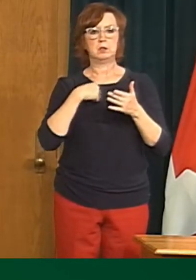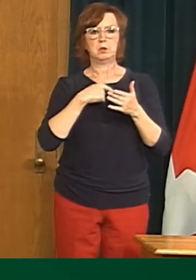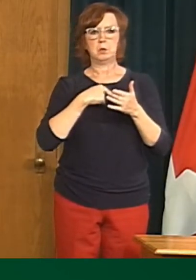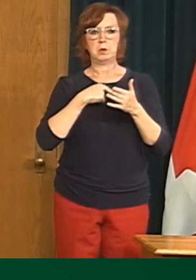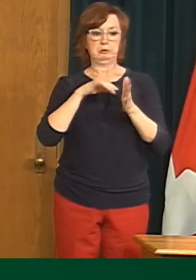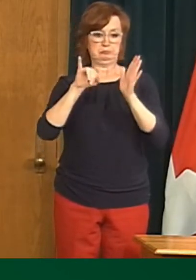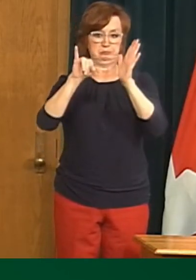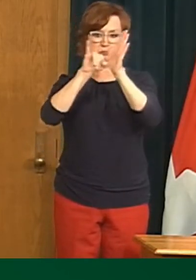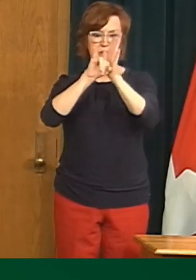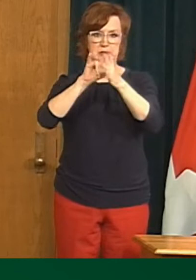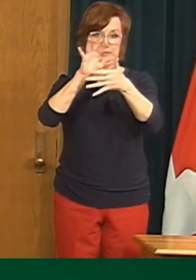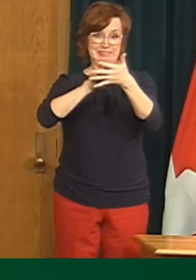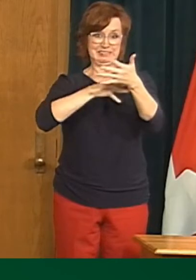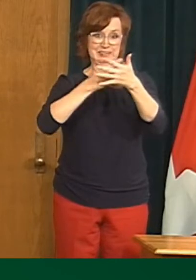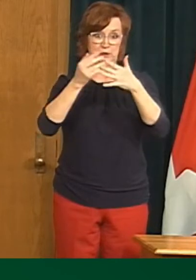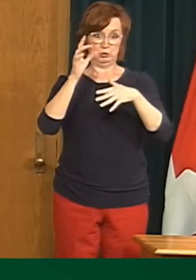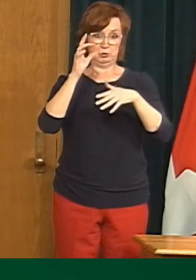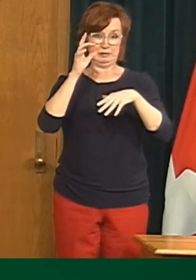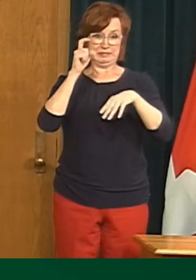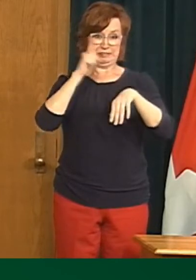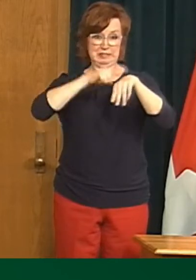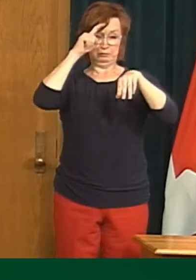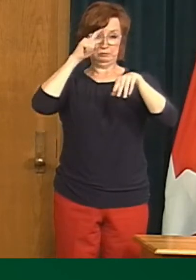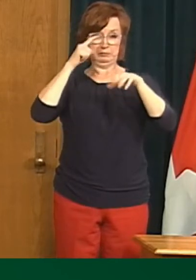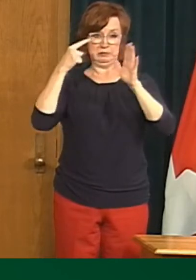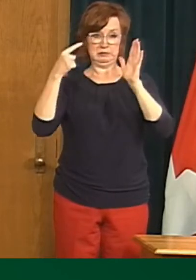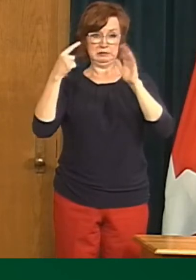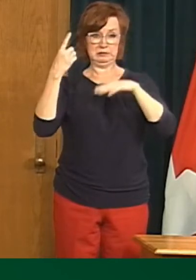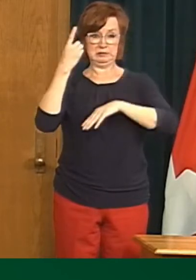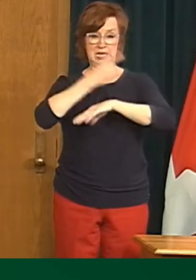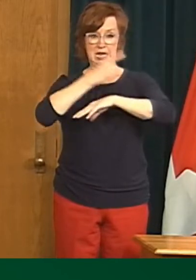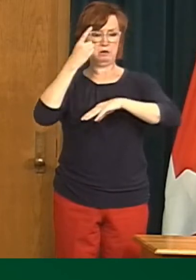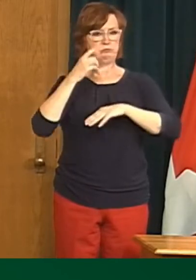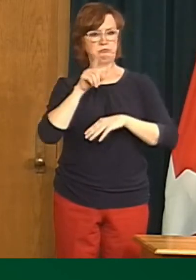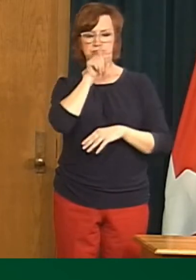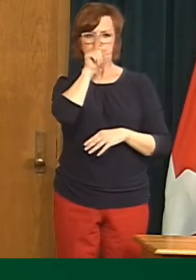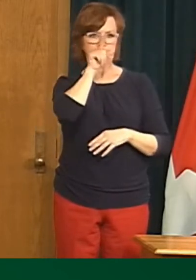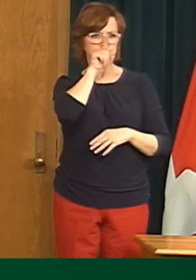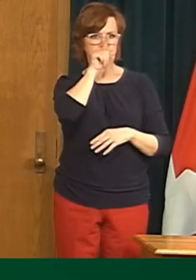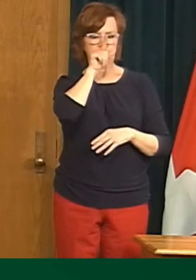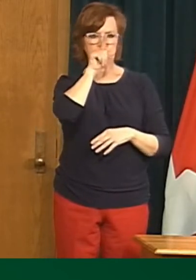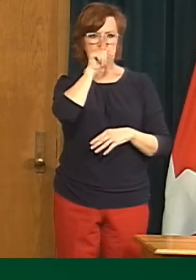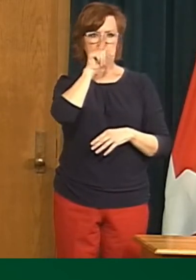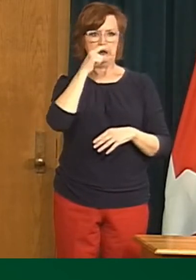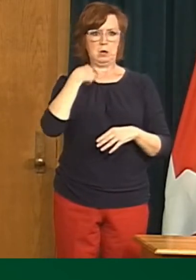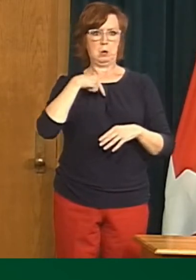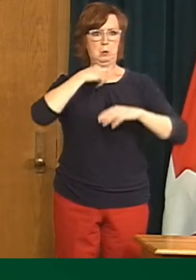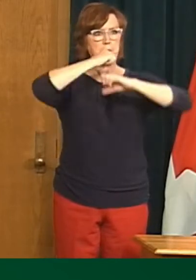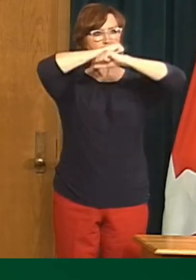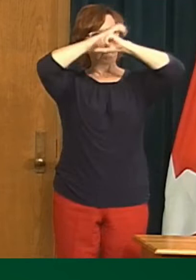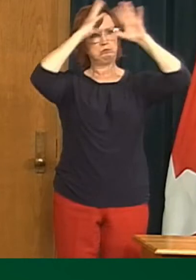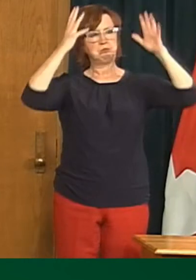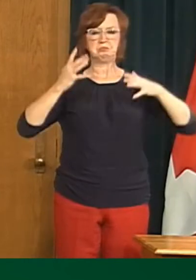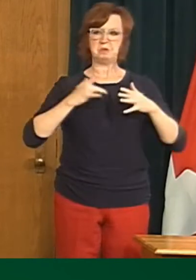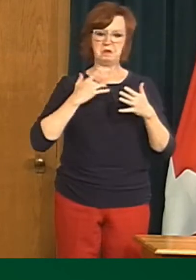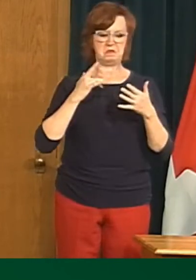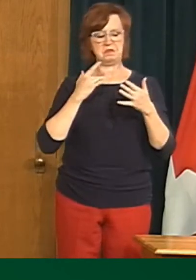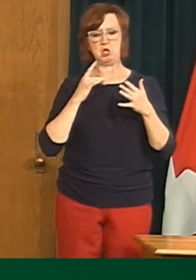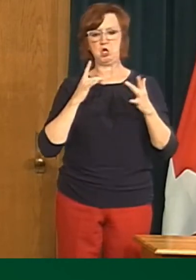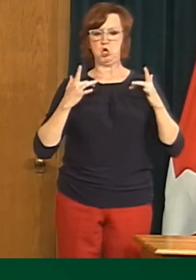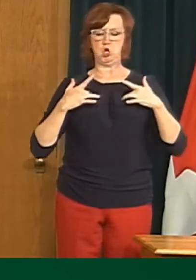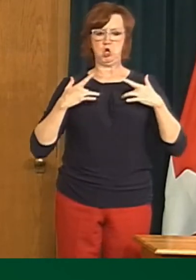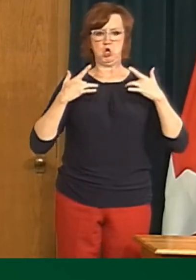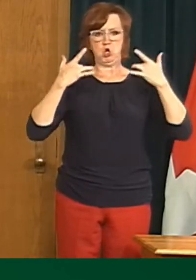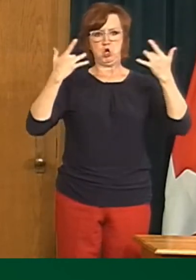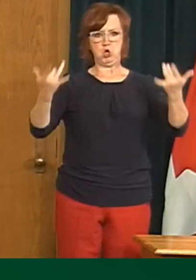sorts of things that they would be reopened by. So the Premier's right, we didn't have any particular date set because, and that's for a very